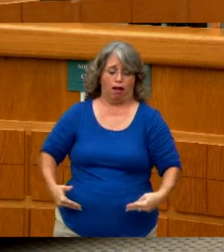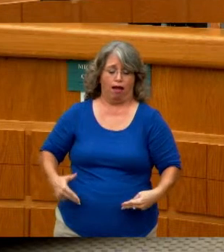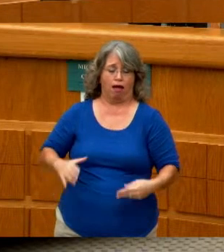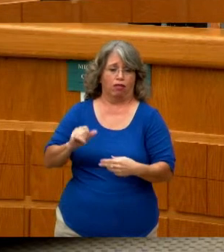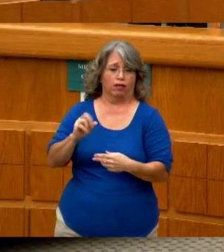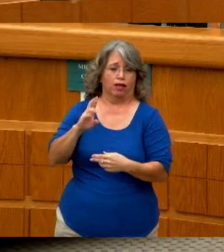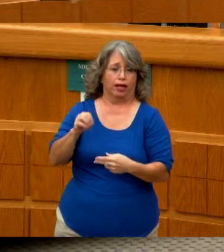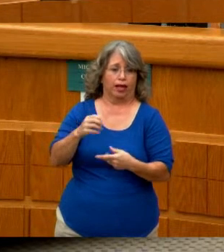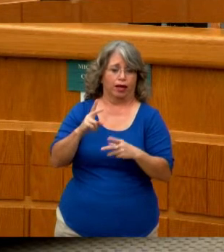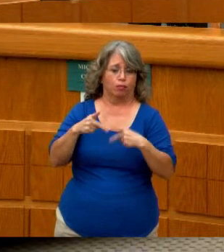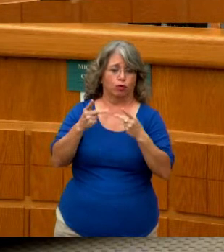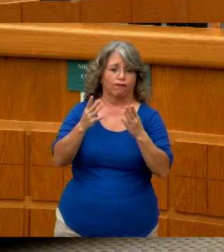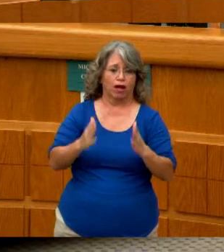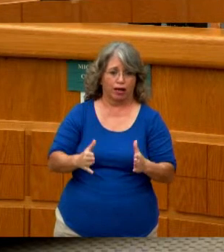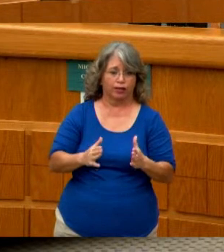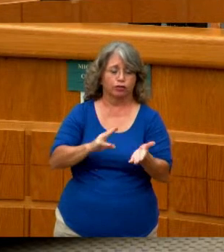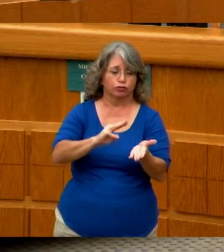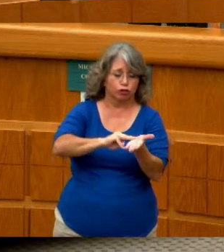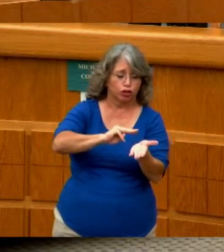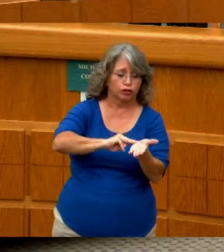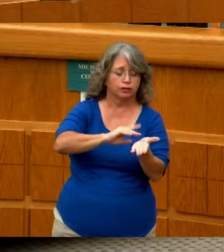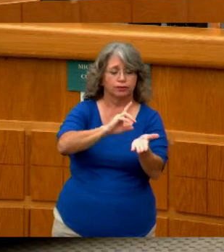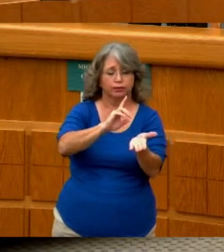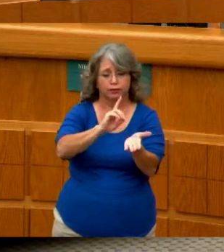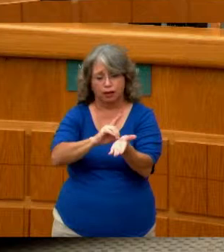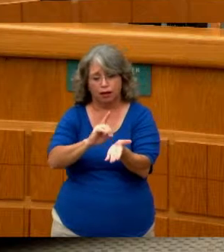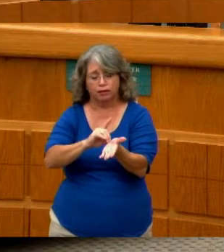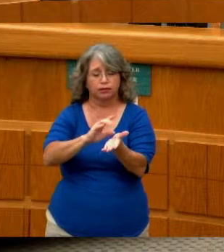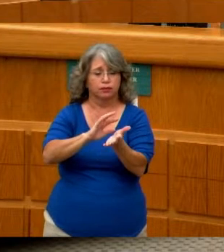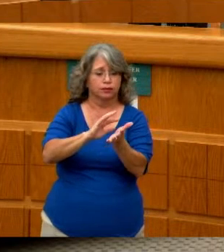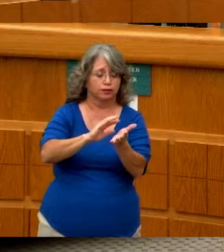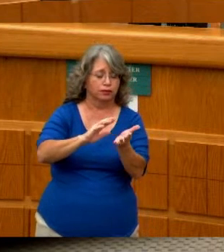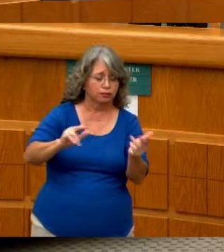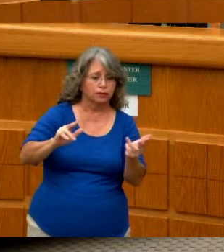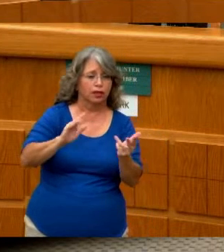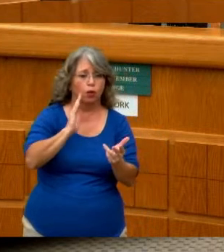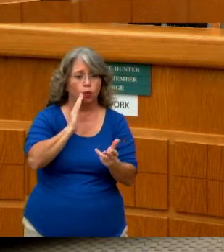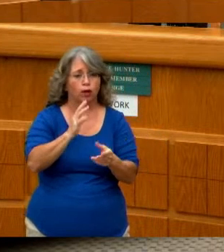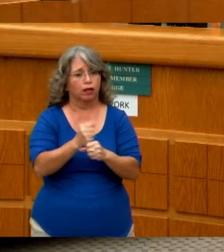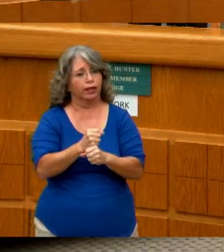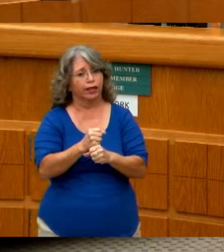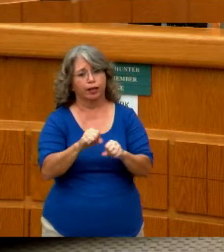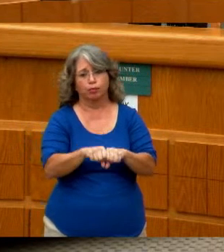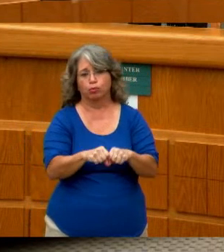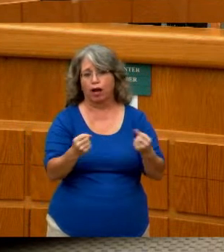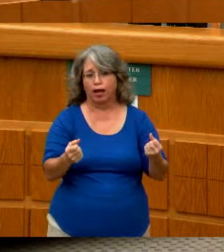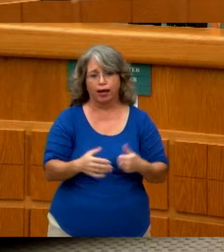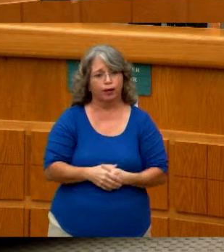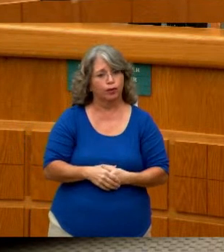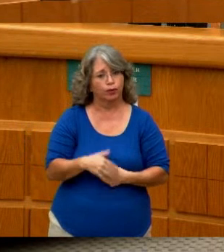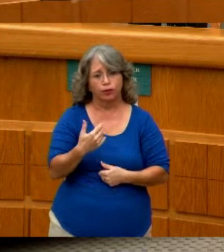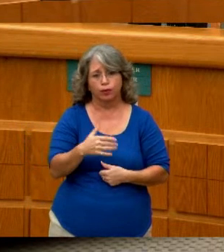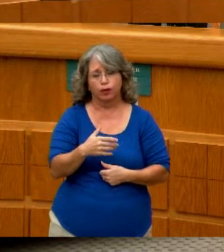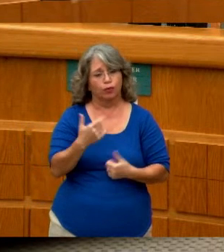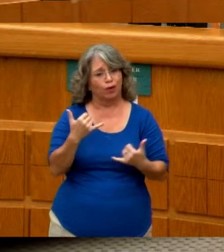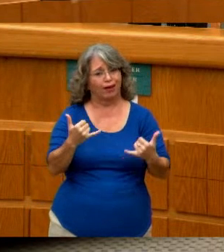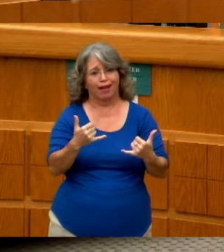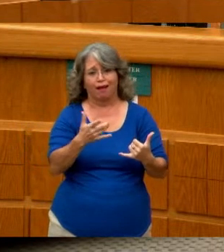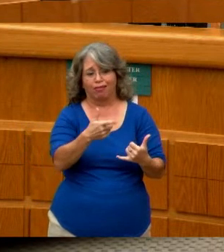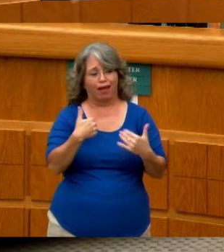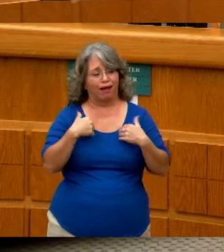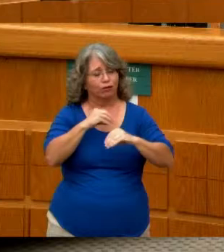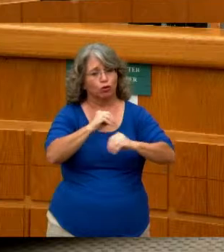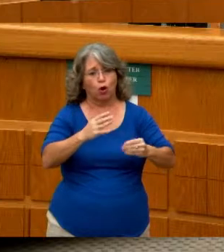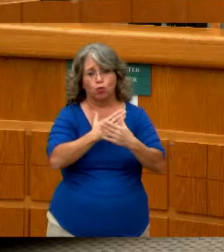which is that our healthcare providers will get the break they so well deserve. But right